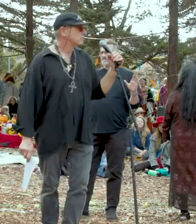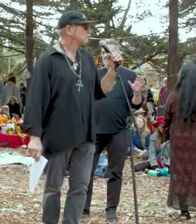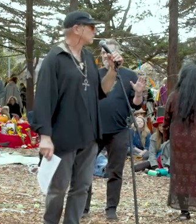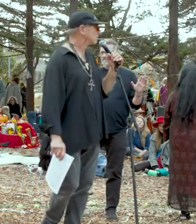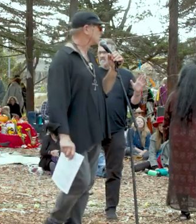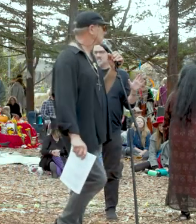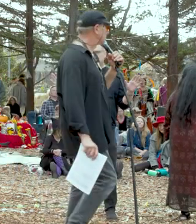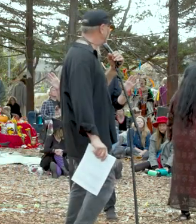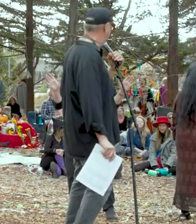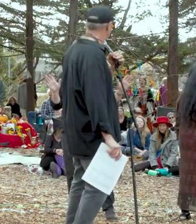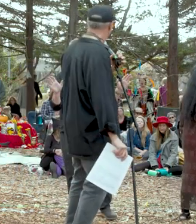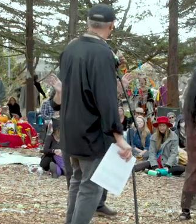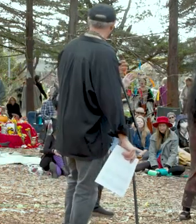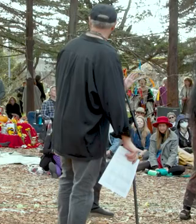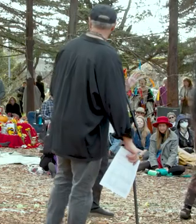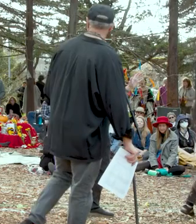Betty Wetherspoon.